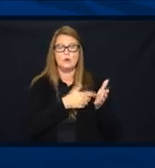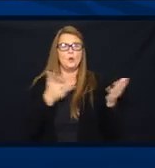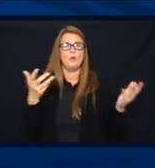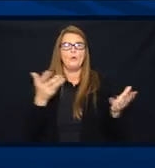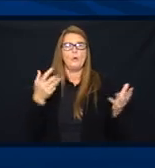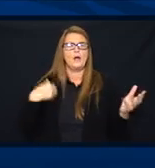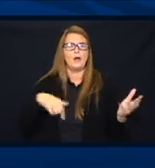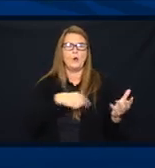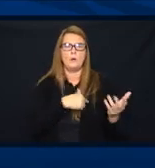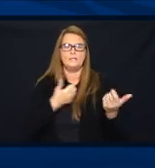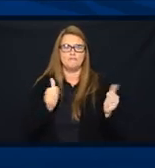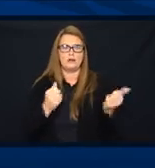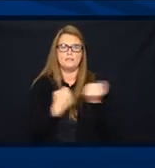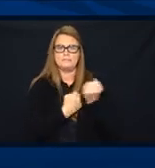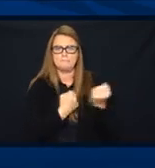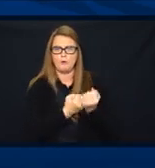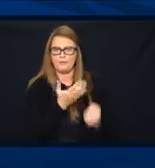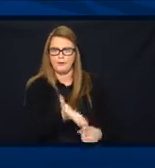Thank you.